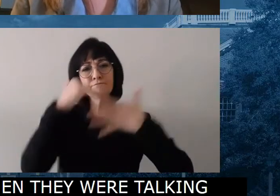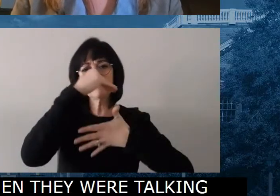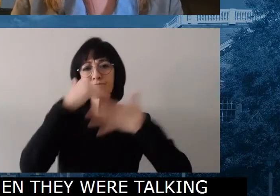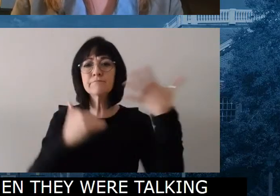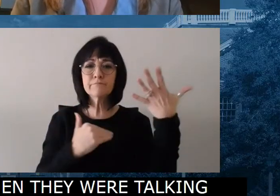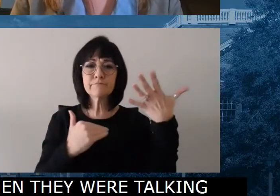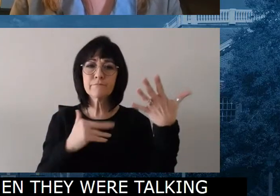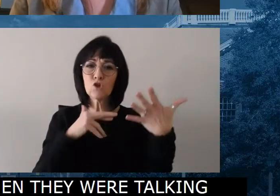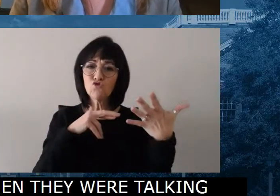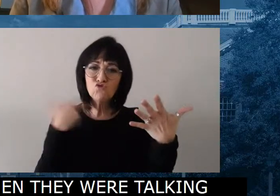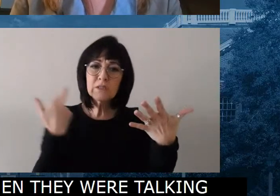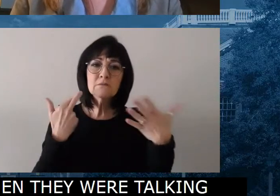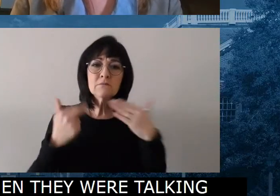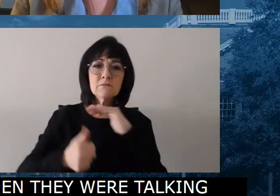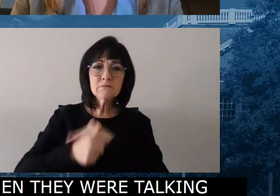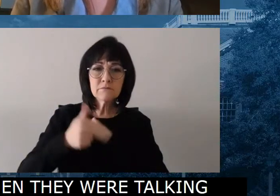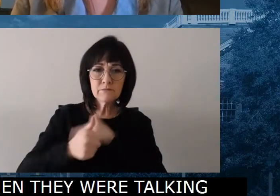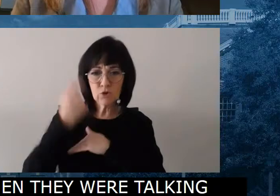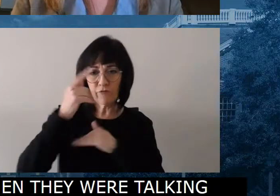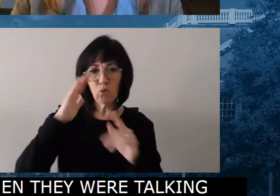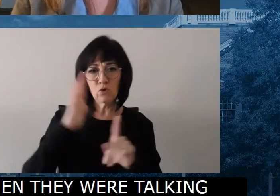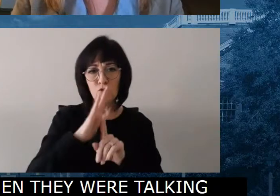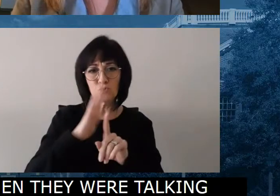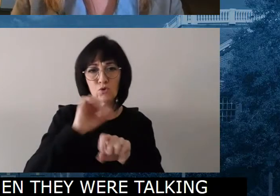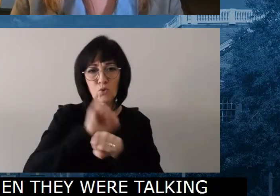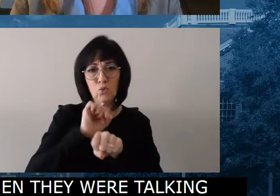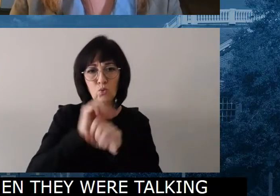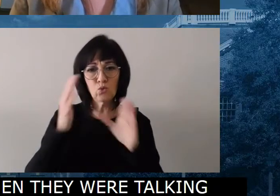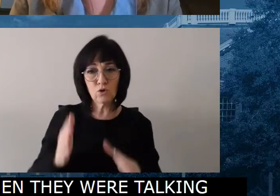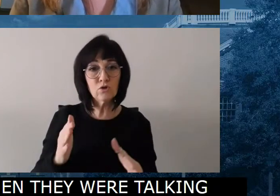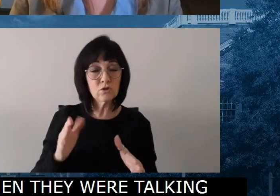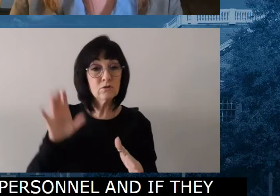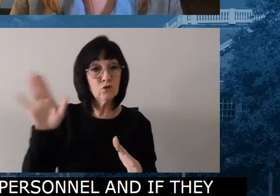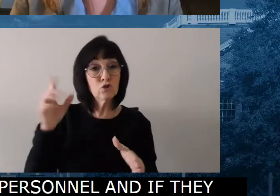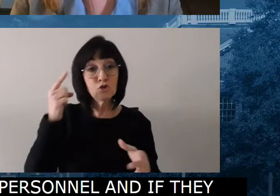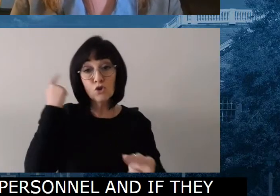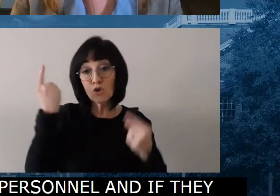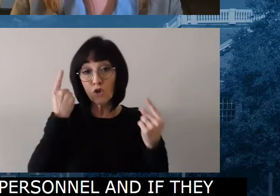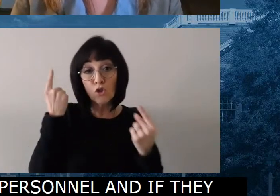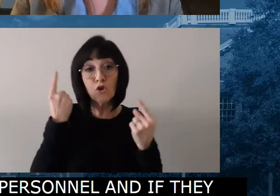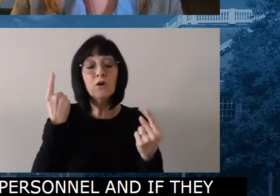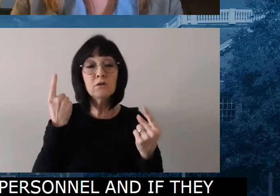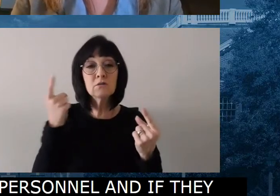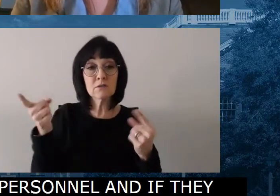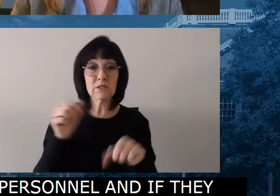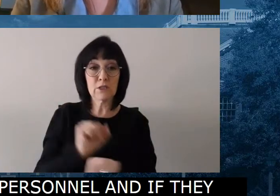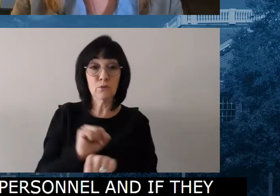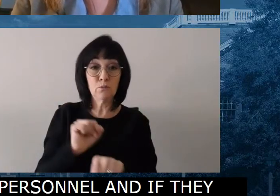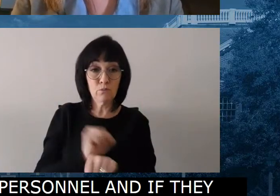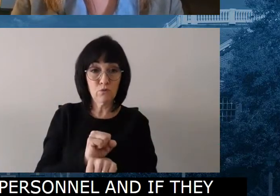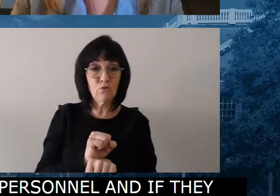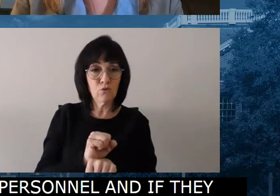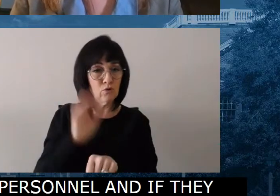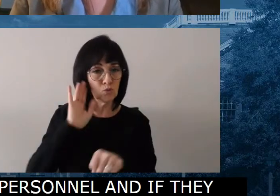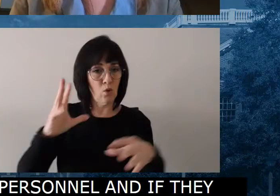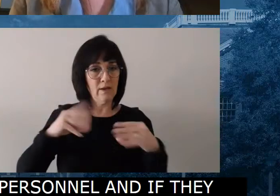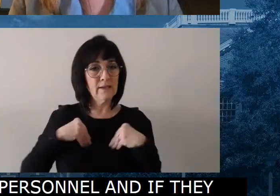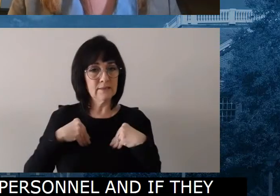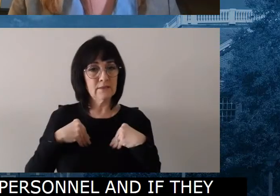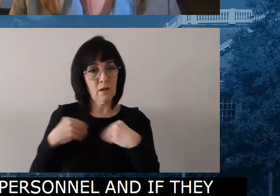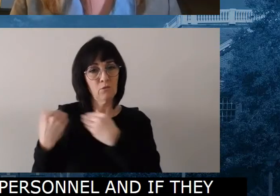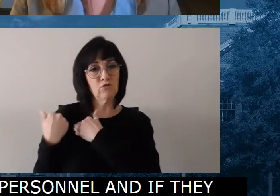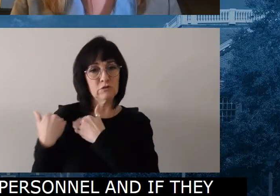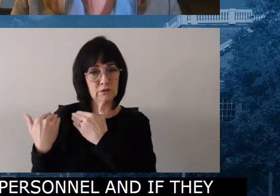created. The thought was some of those employers were going to take on the responsibility of getting